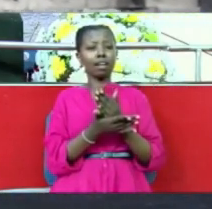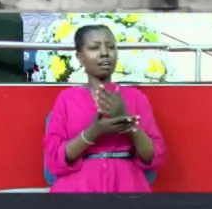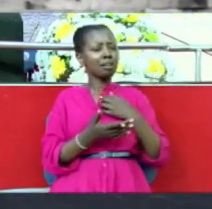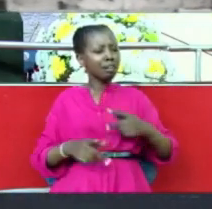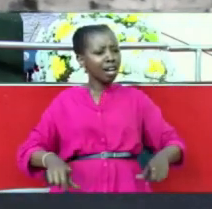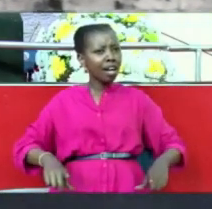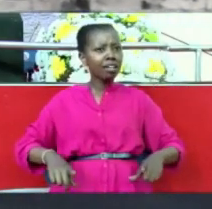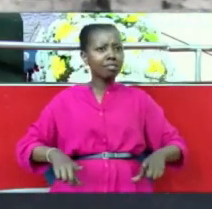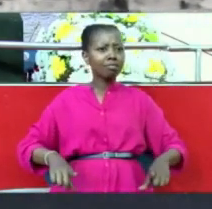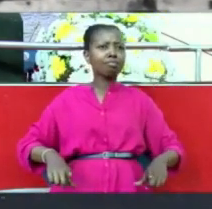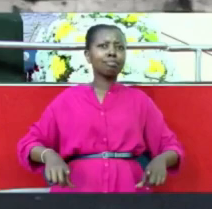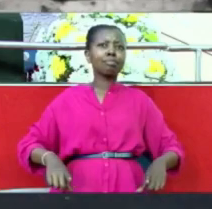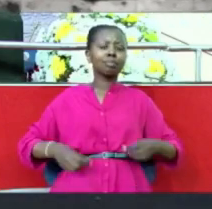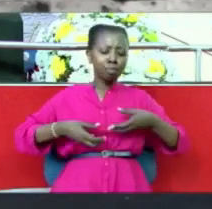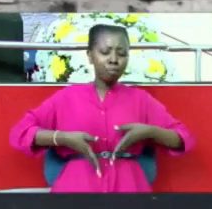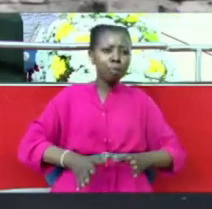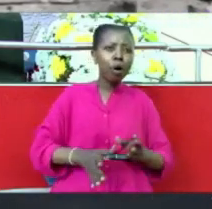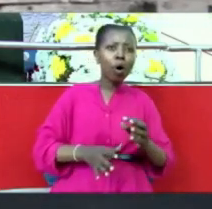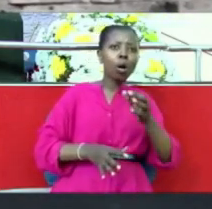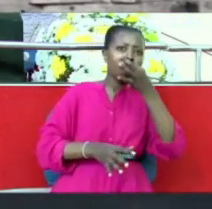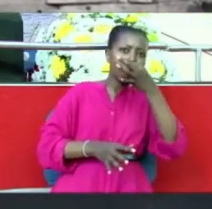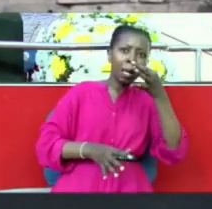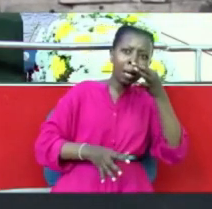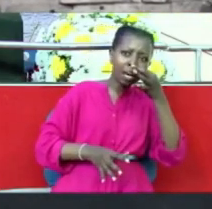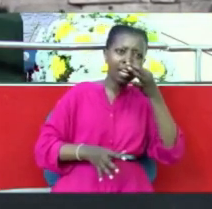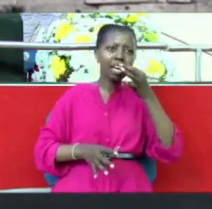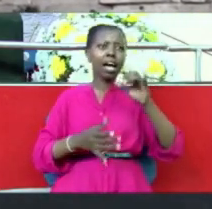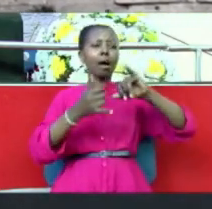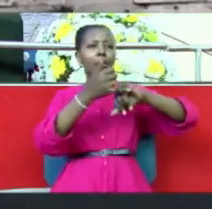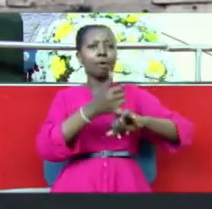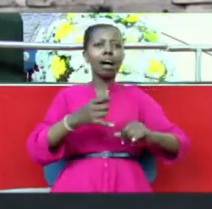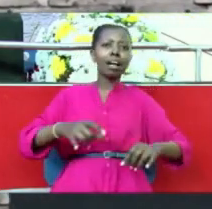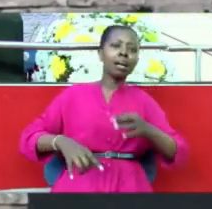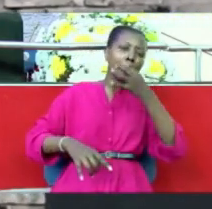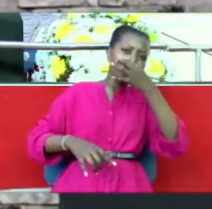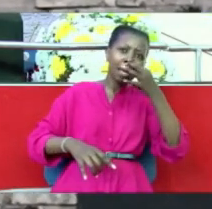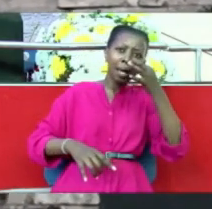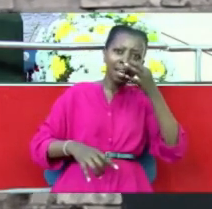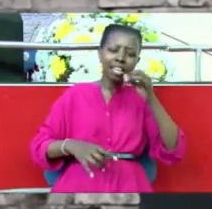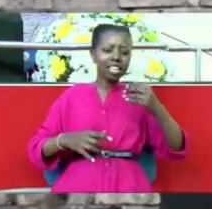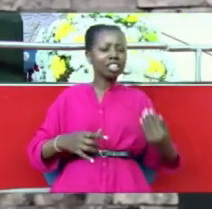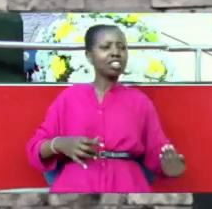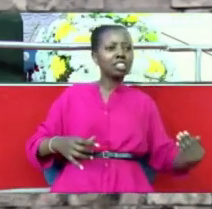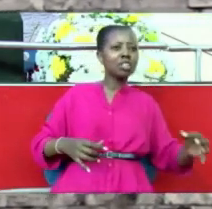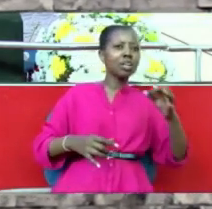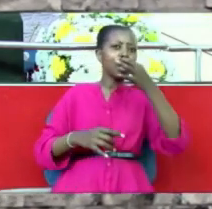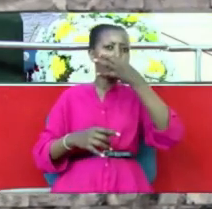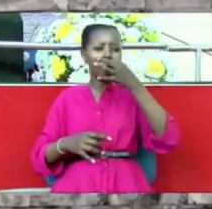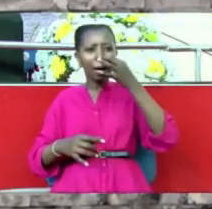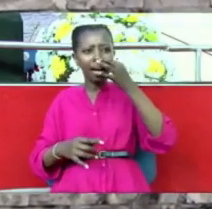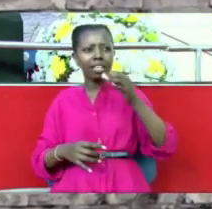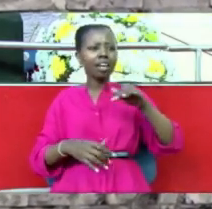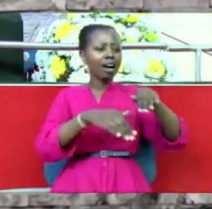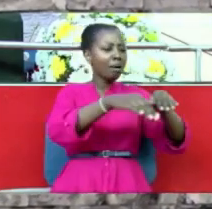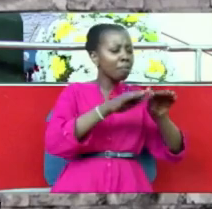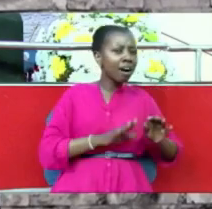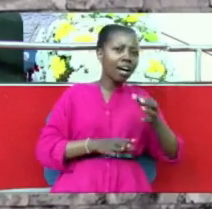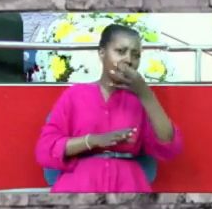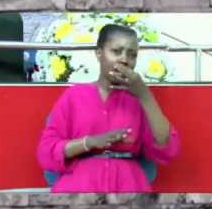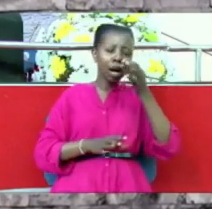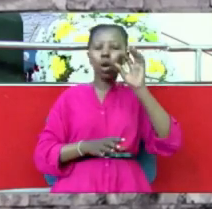Karate. Nioe msichana wa Karate. Tupate watoto wa Karate. Nizikwe Karate.